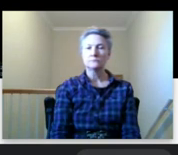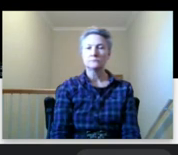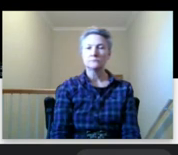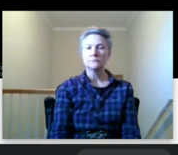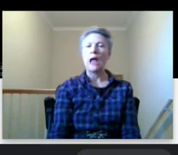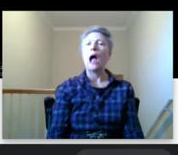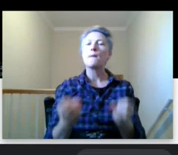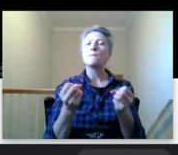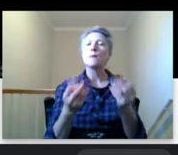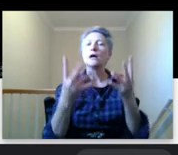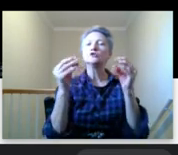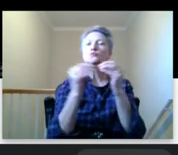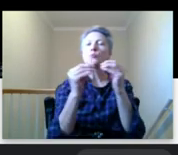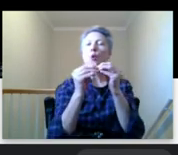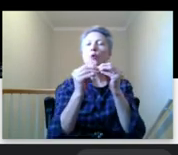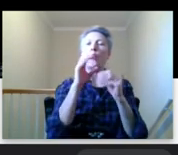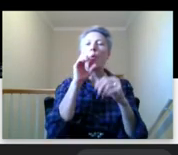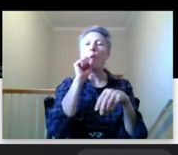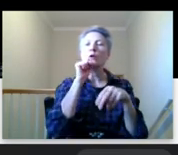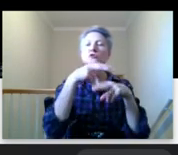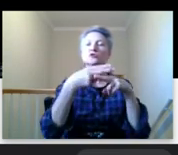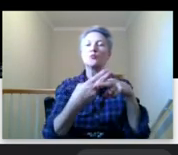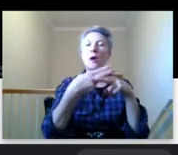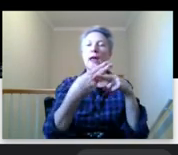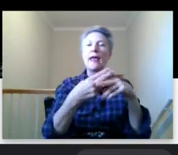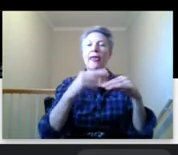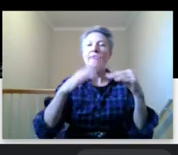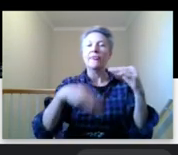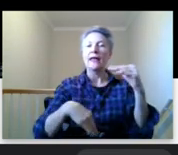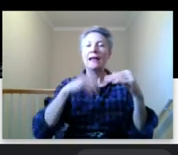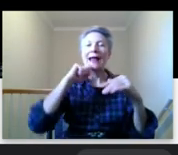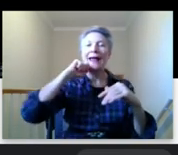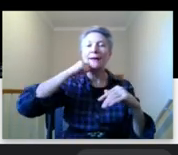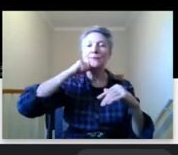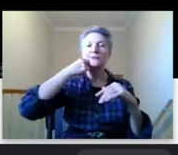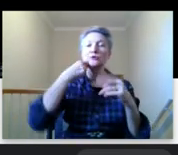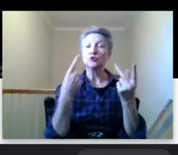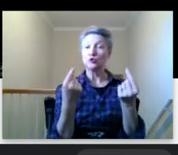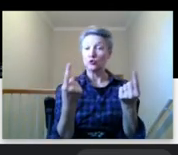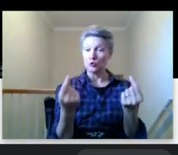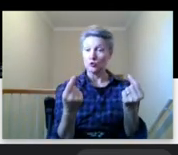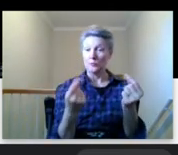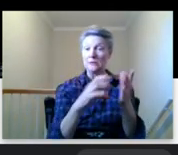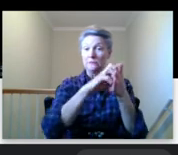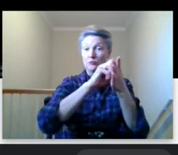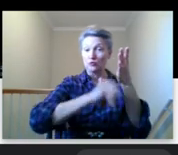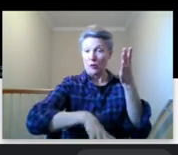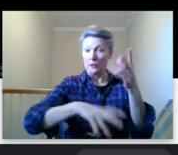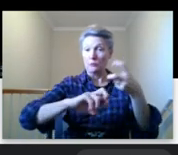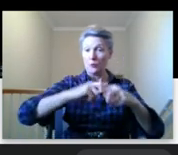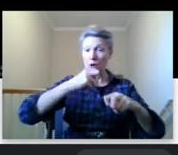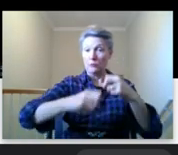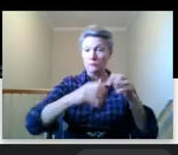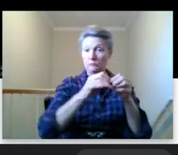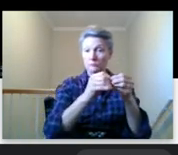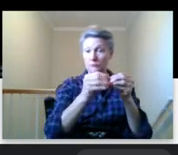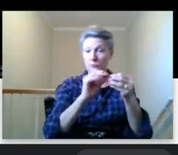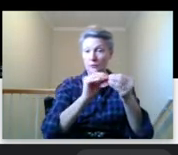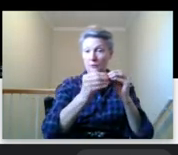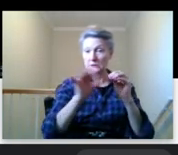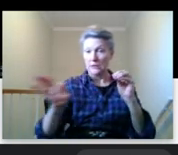So how much more do those oranges weigh? All right, so what I'm going to do is I'm going to set up a subtraction problem then, right? I'm not looking